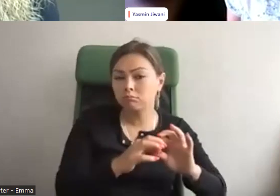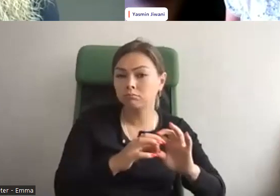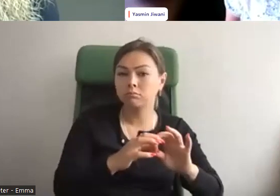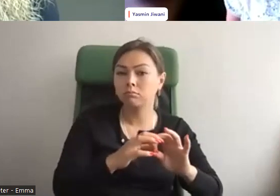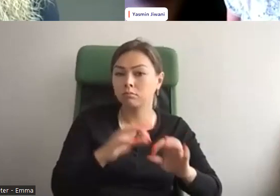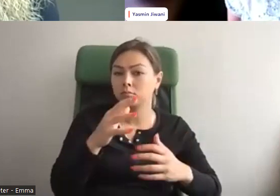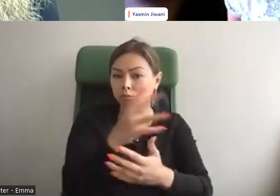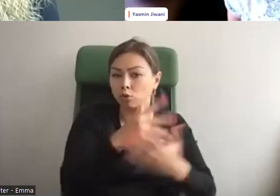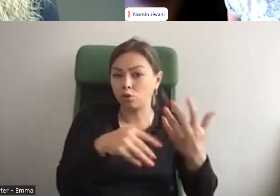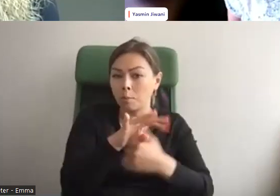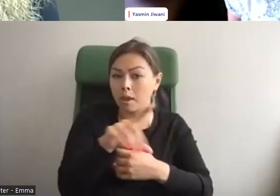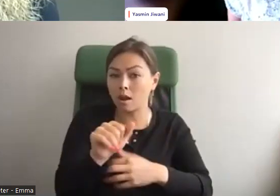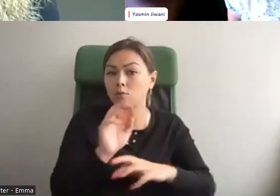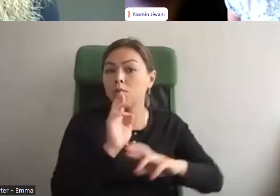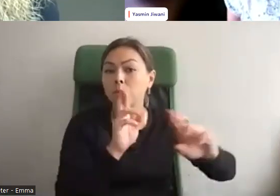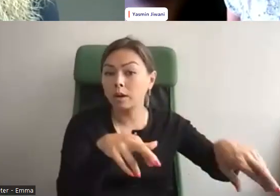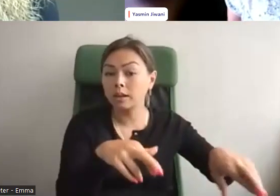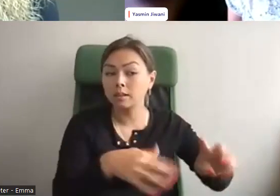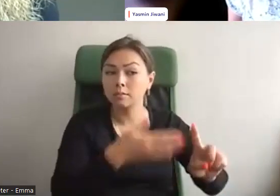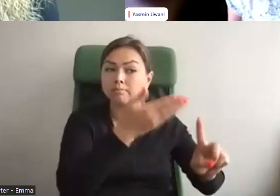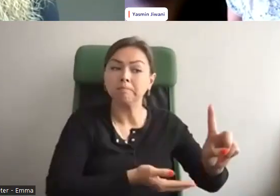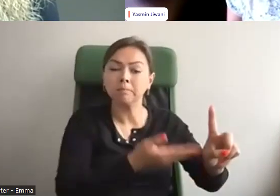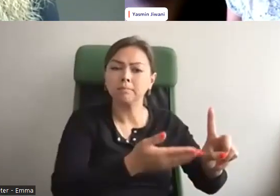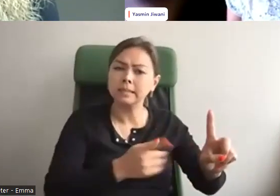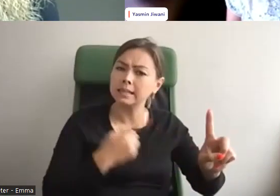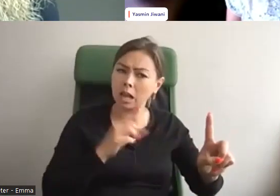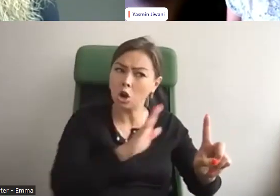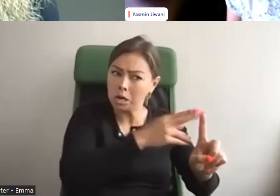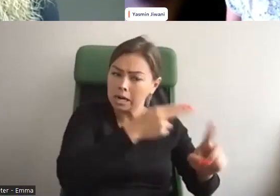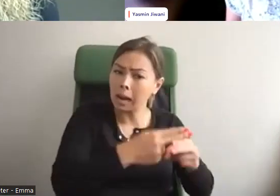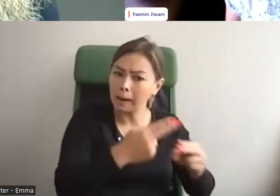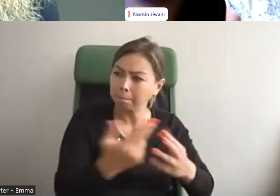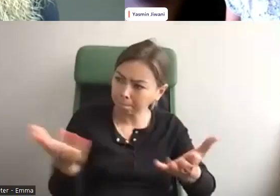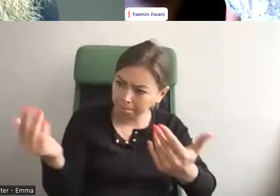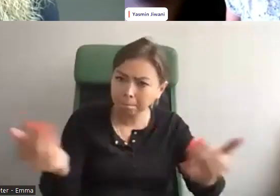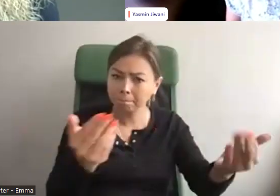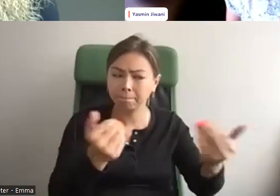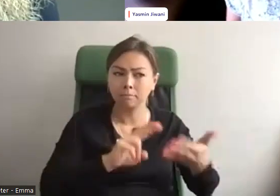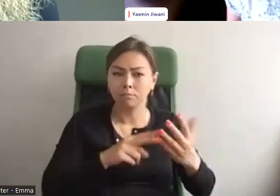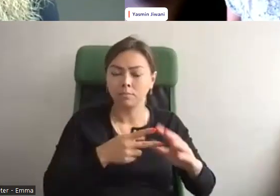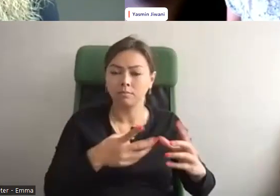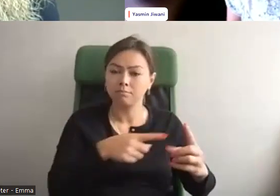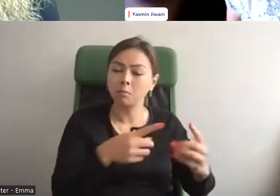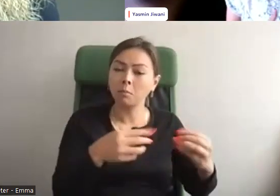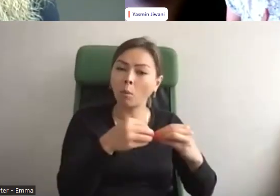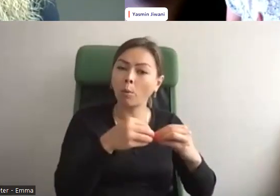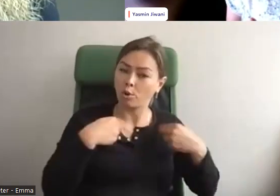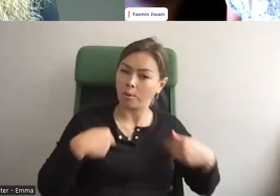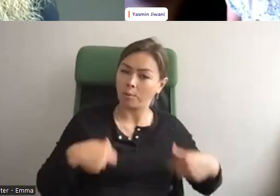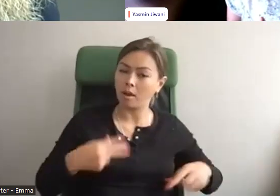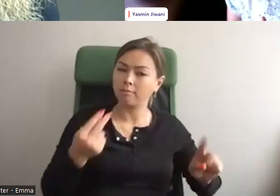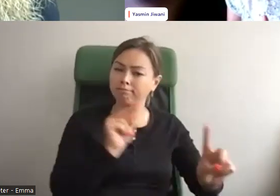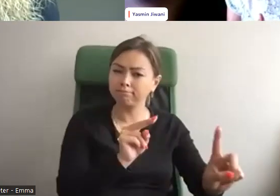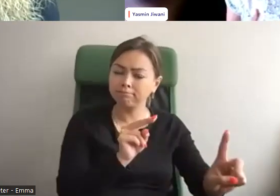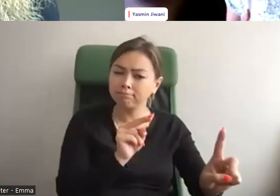and therefore humanize that woman. So I remember with the Indigenous women, the missing and murdered, one of my students at